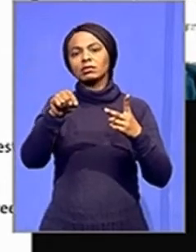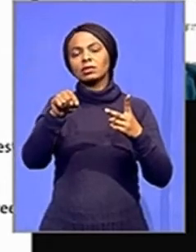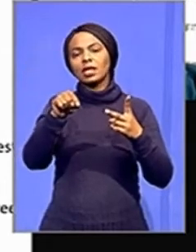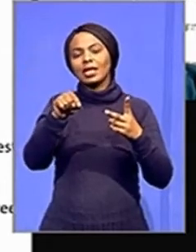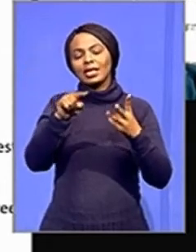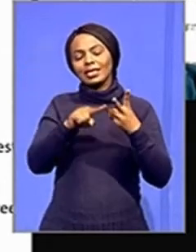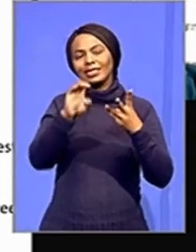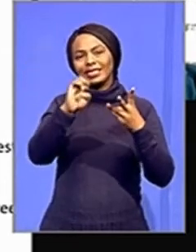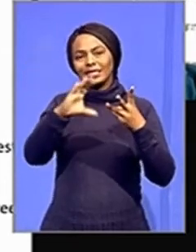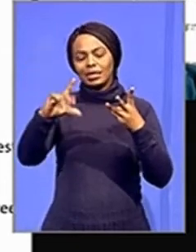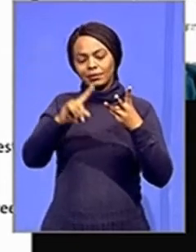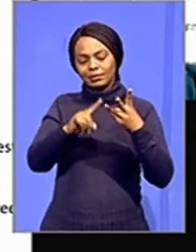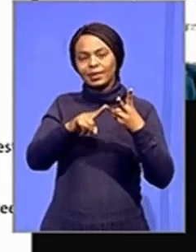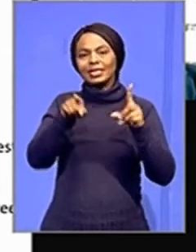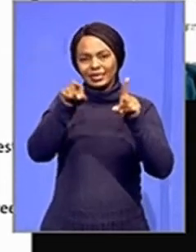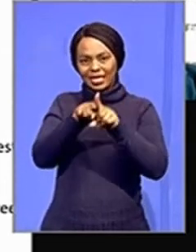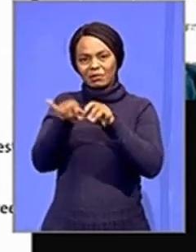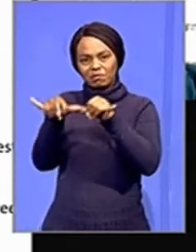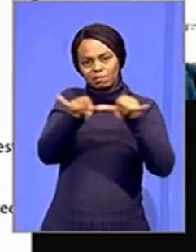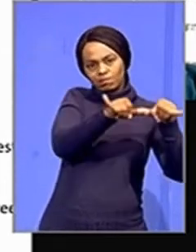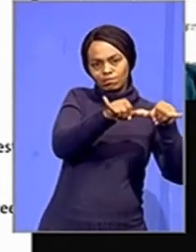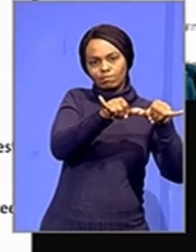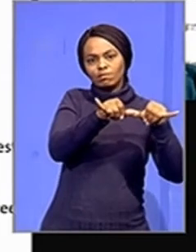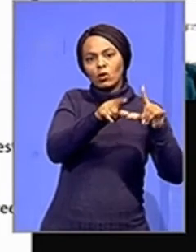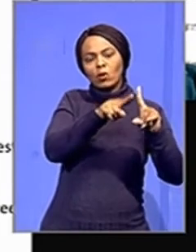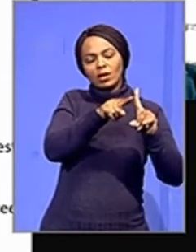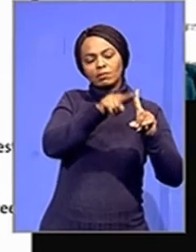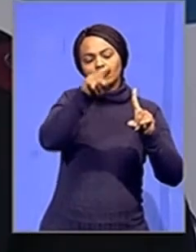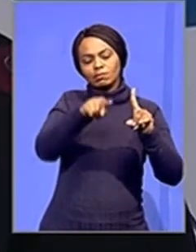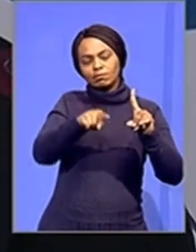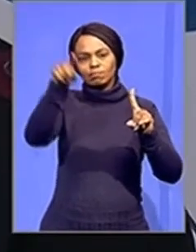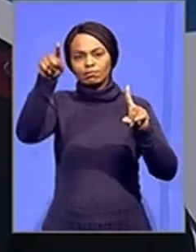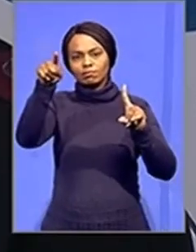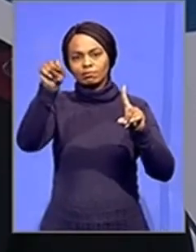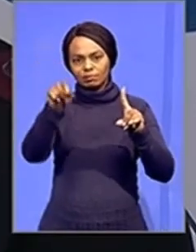eastern cape has also got a similar trend to KZN.